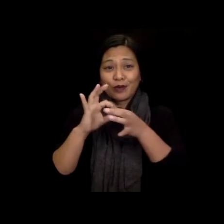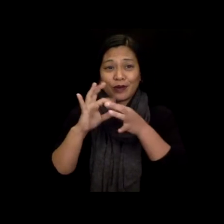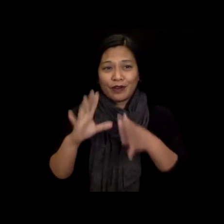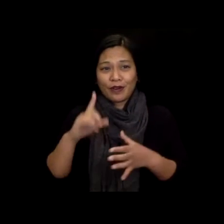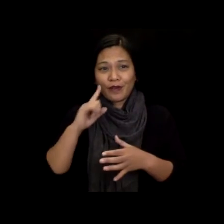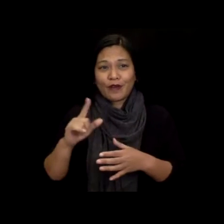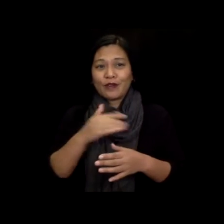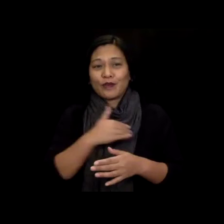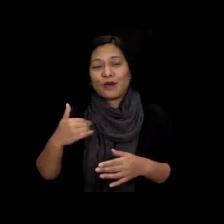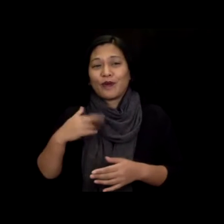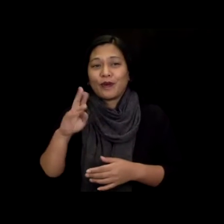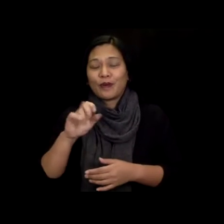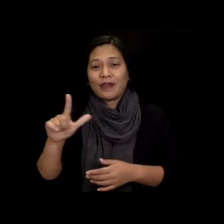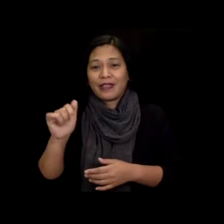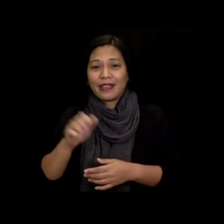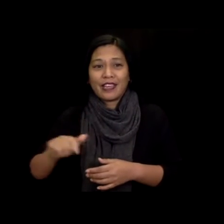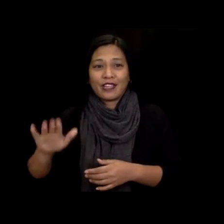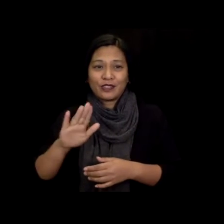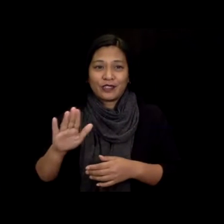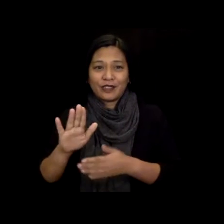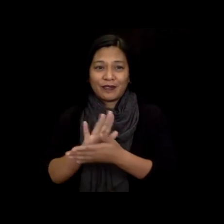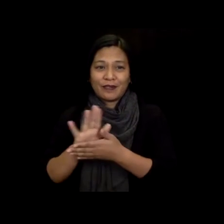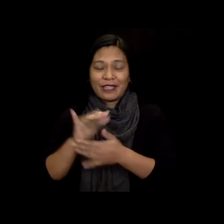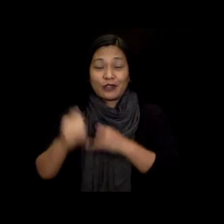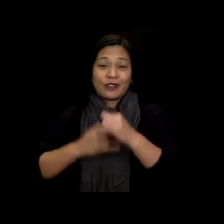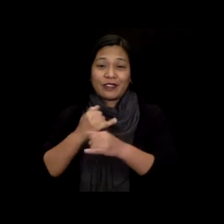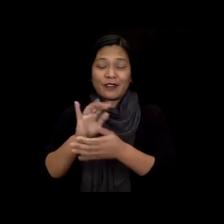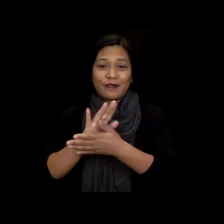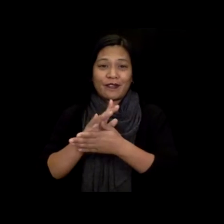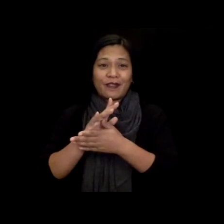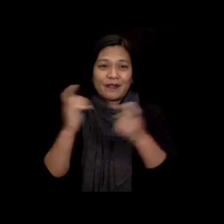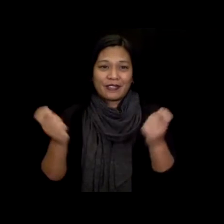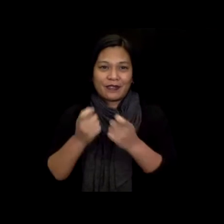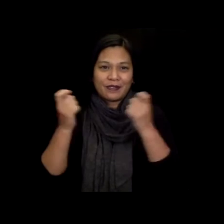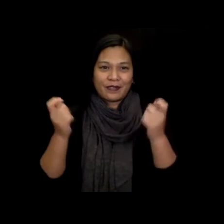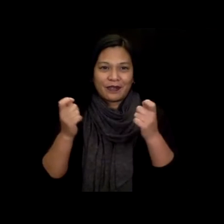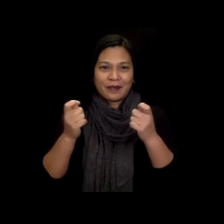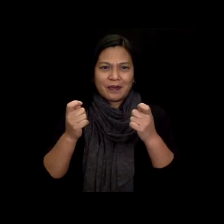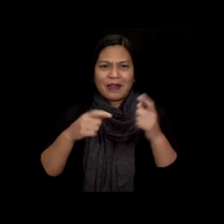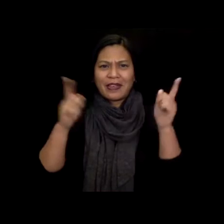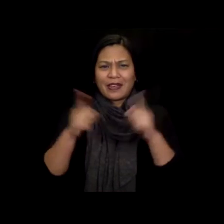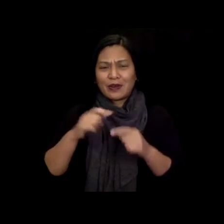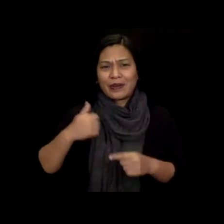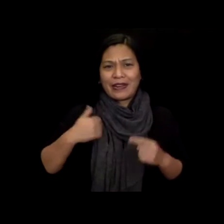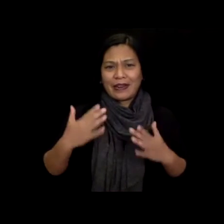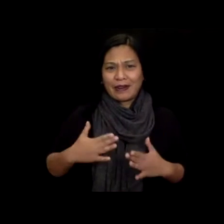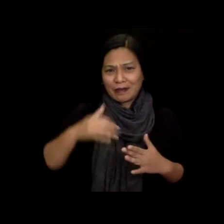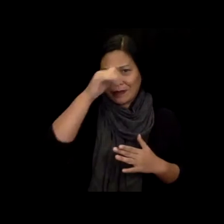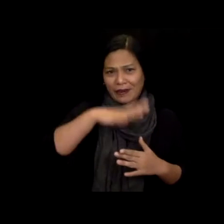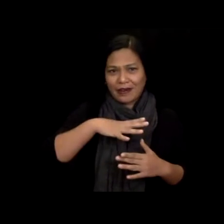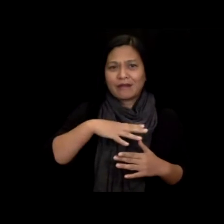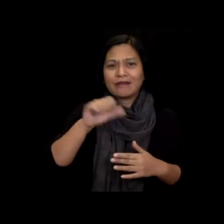Film Festival. I'm an Indian Canadian man with medium length black hair wearing a navy